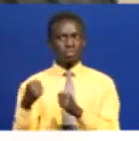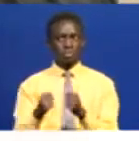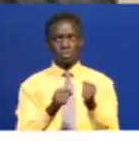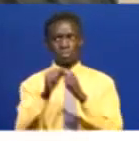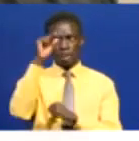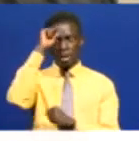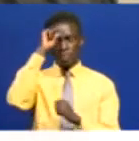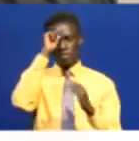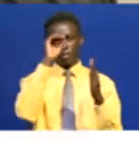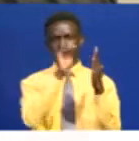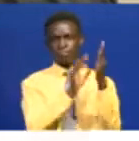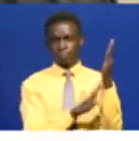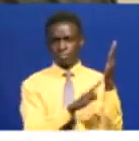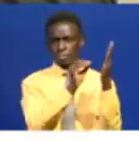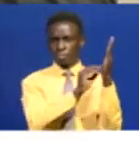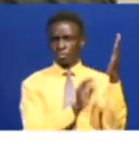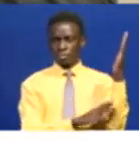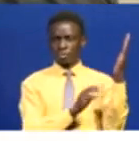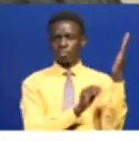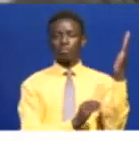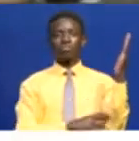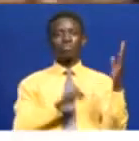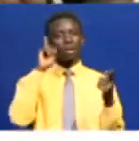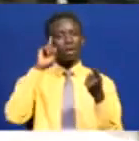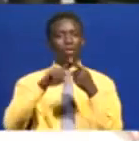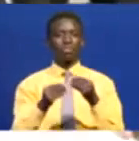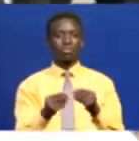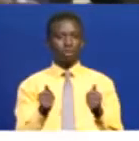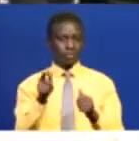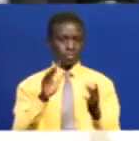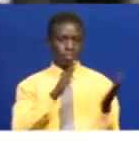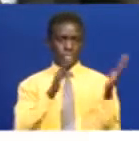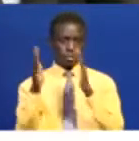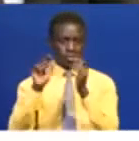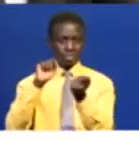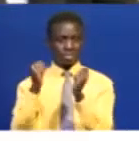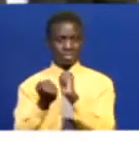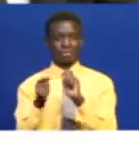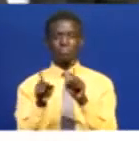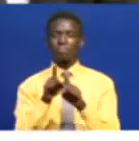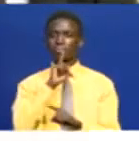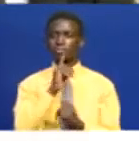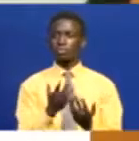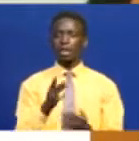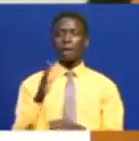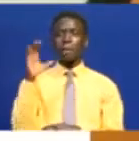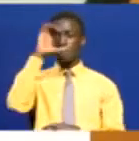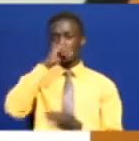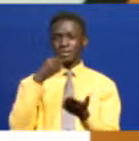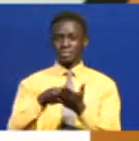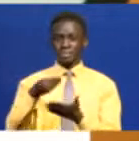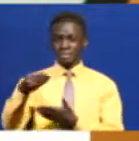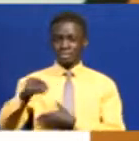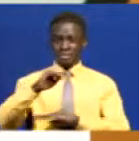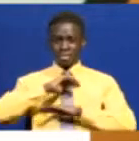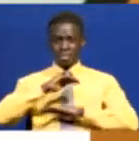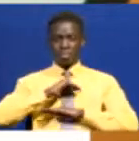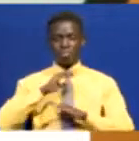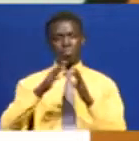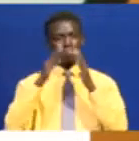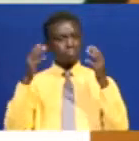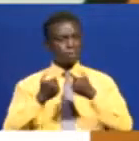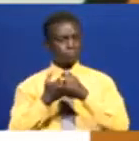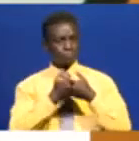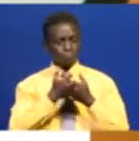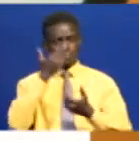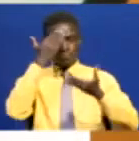address climate change. Industry players in the sector say lack of adequate financing is a major hurdle facing